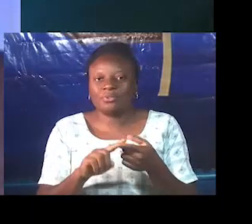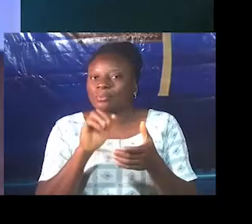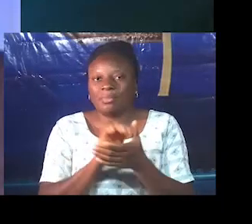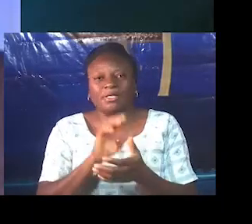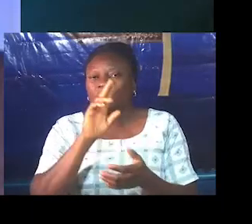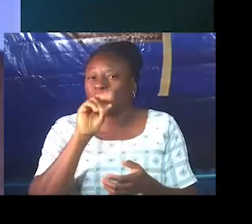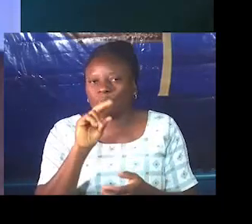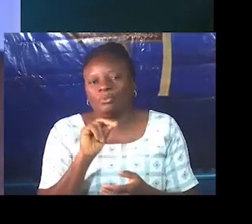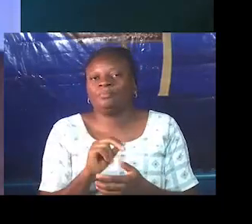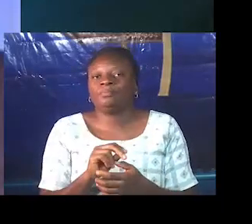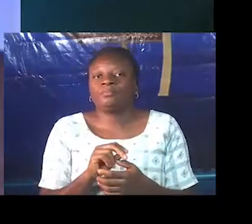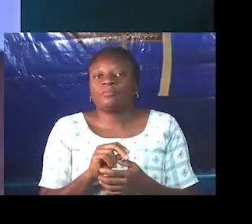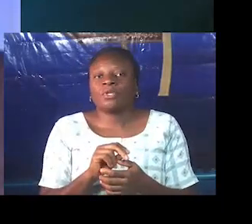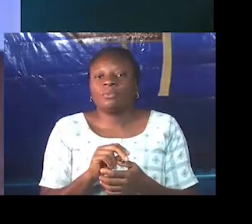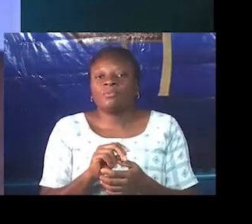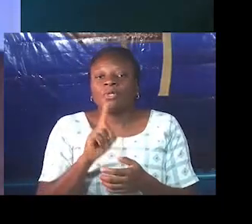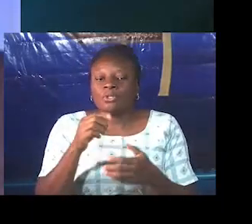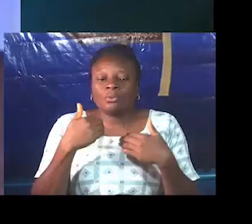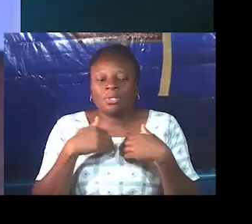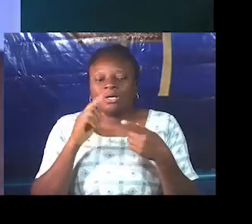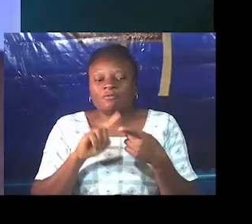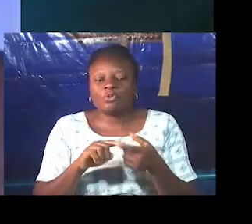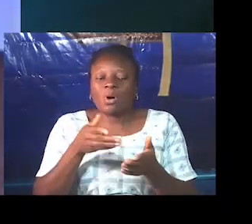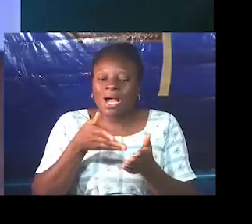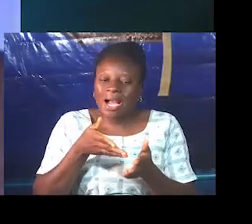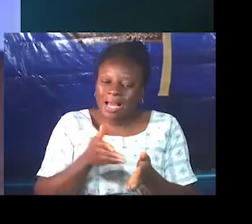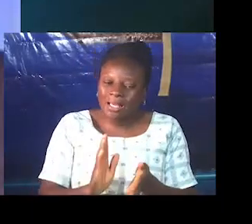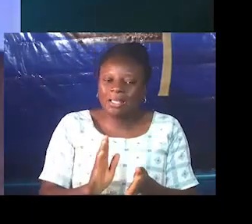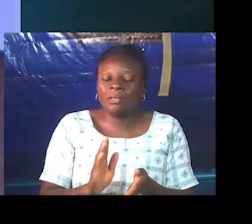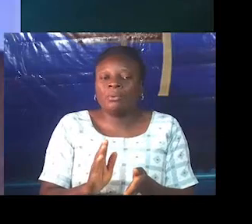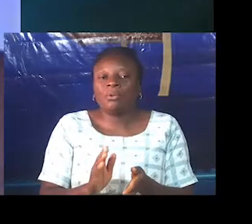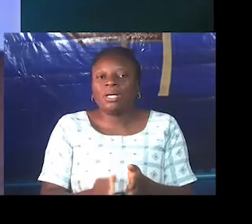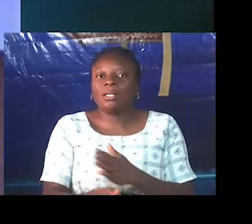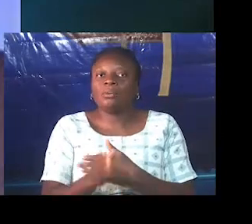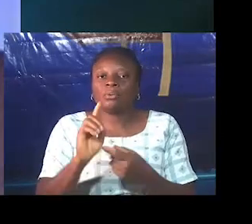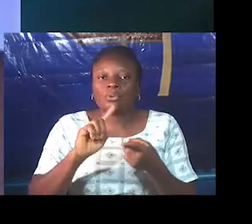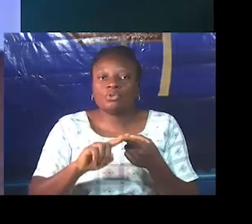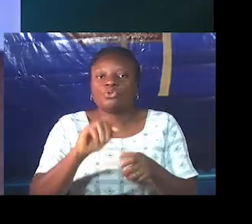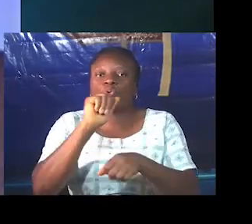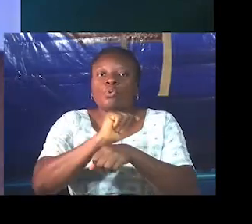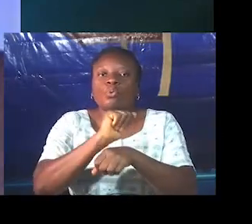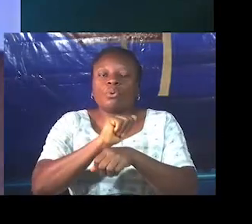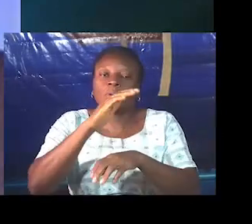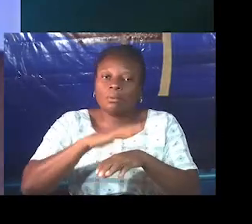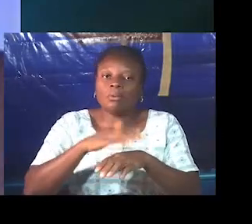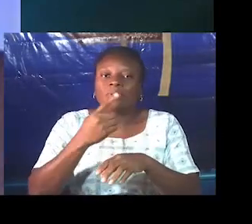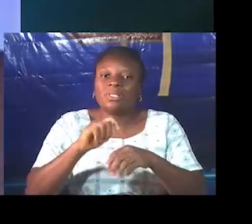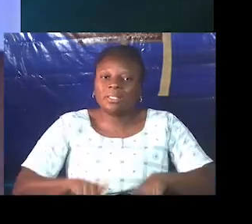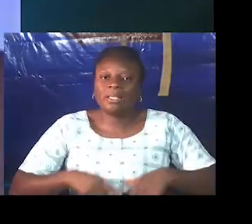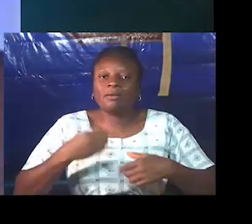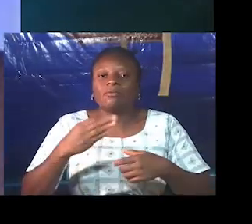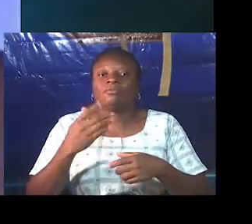her and prepared and convinced her that she is the right person, and God had also spoken to